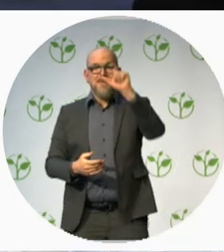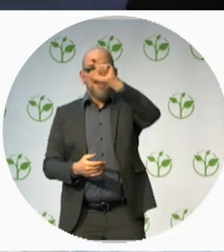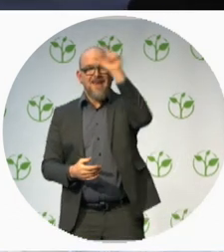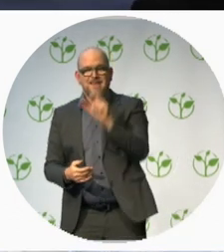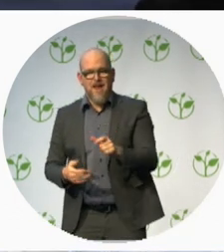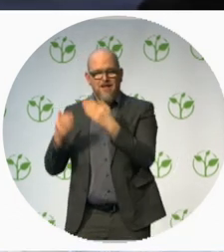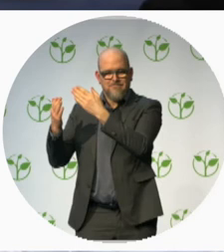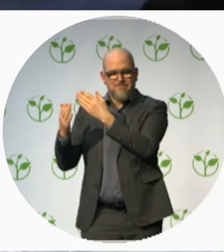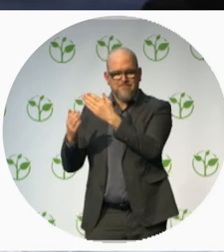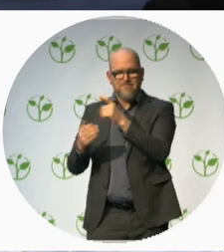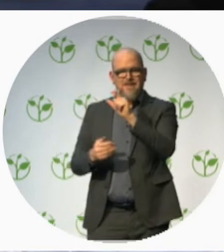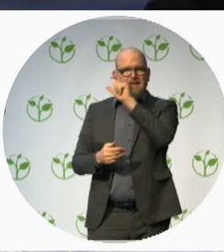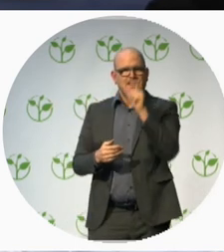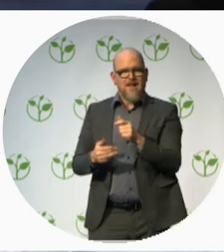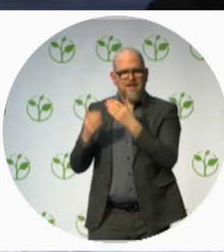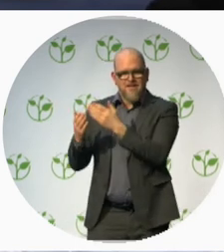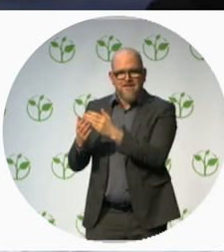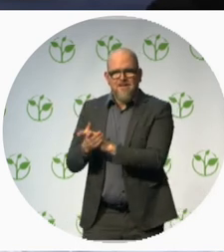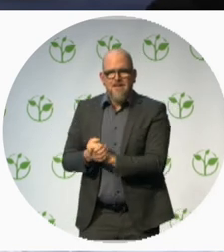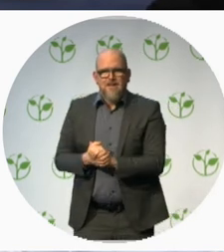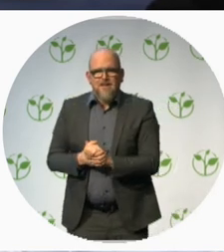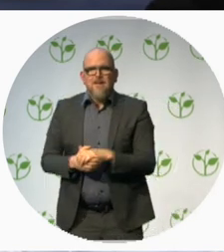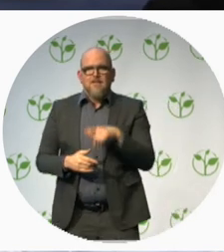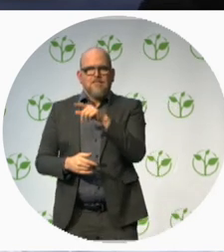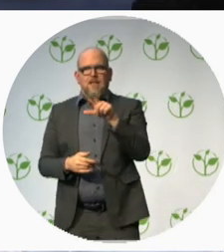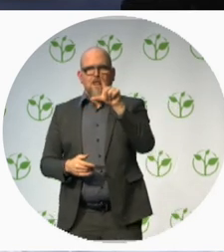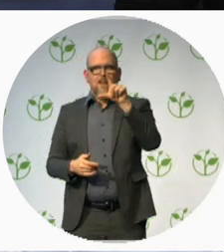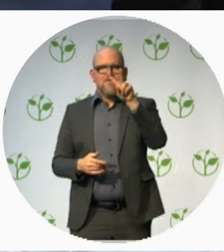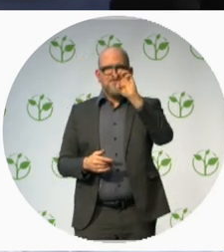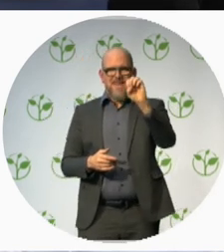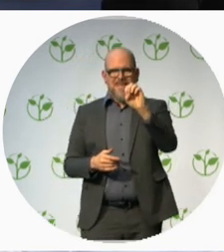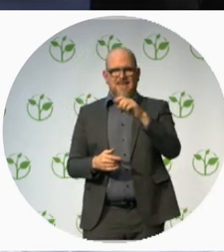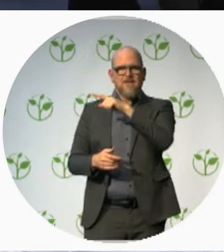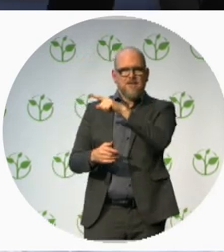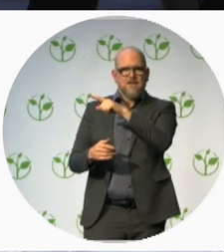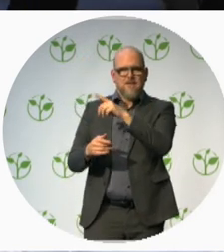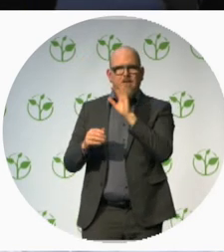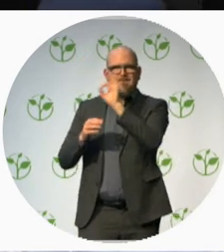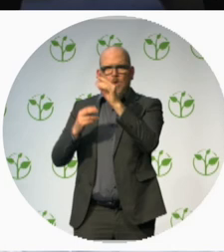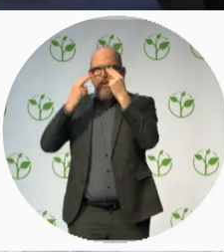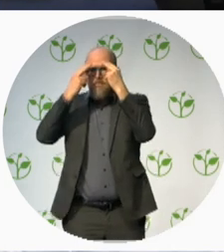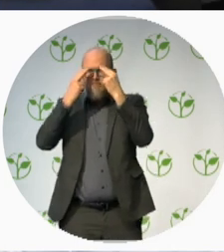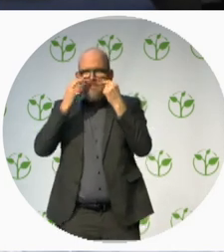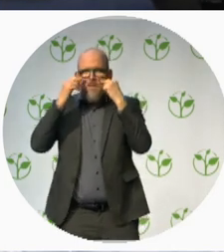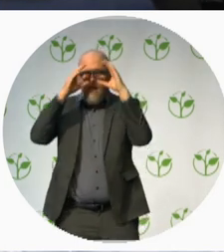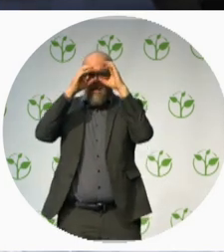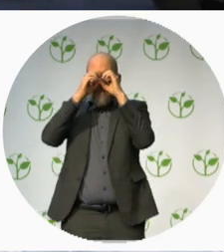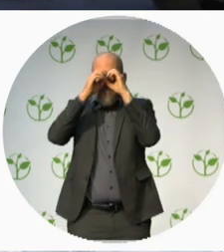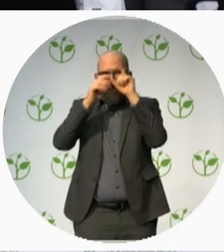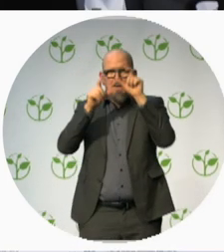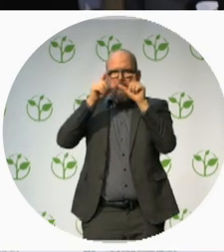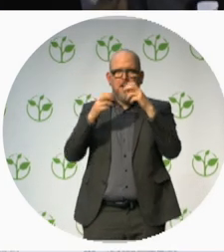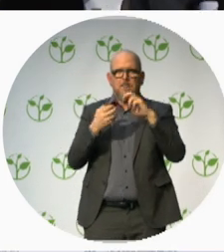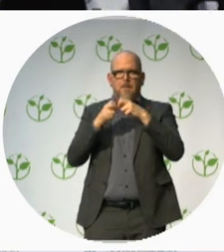Congratulations to JKJ and the National Associations for Visually Impaired People. JKJ, an Italian plastic fabrication